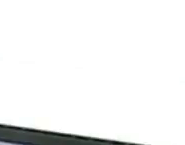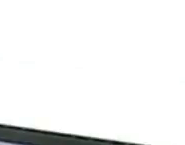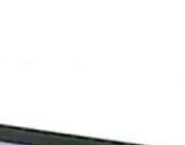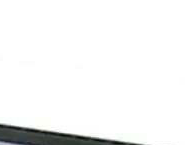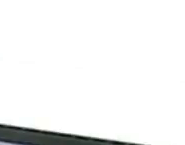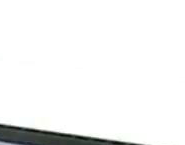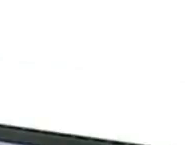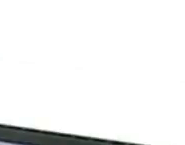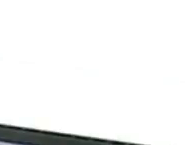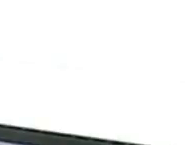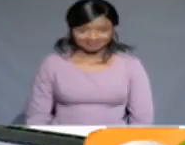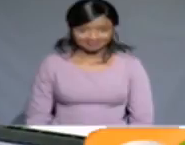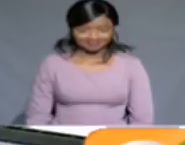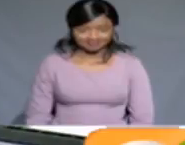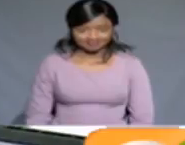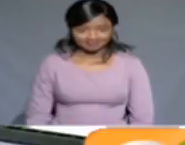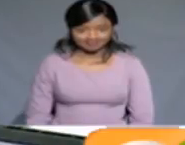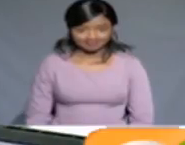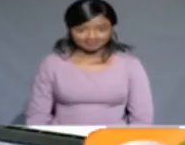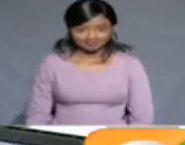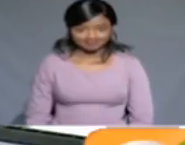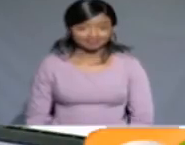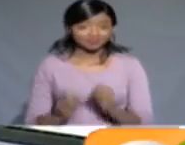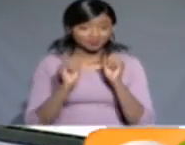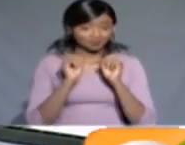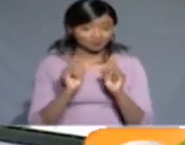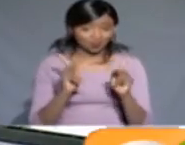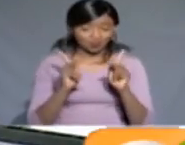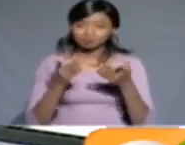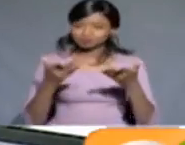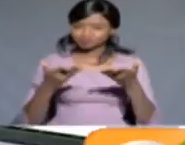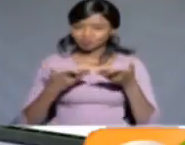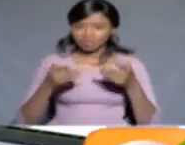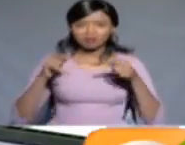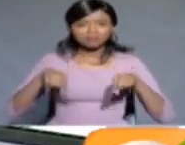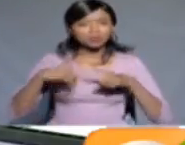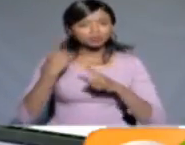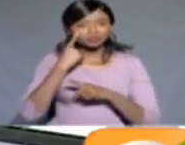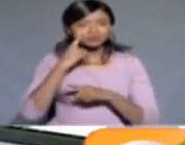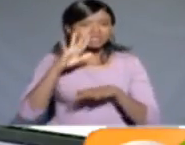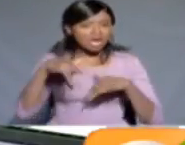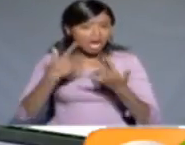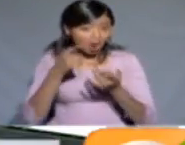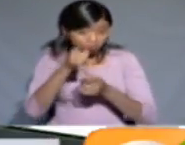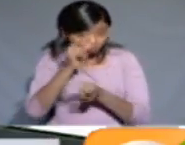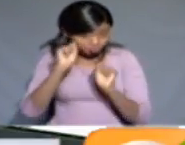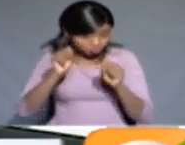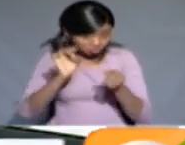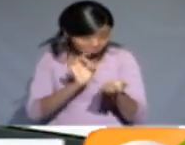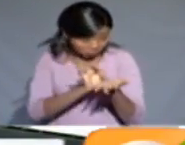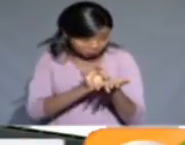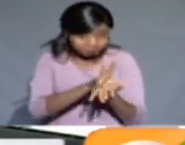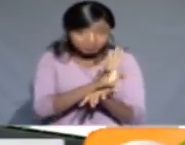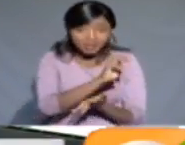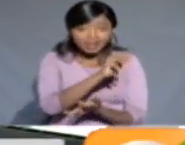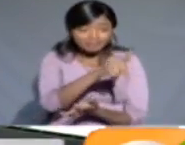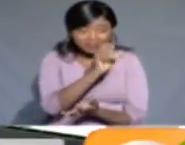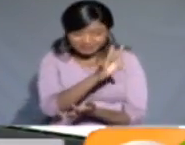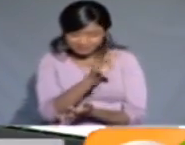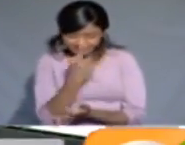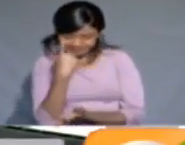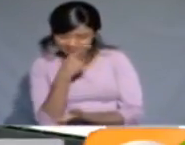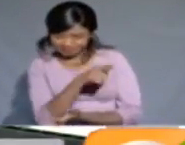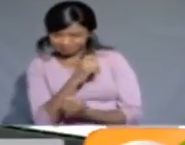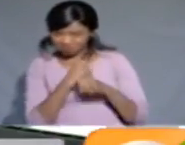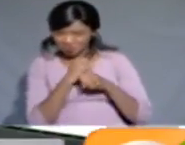Welcome back, and let's take a look one more time at just how you can recall your Member of Parliament if you are unhappy, say, with